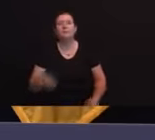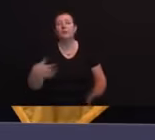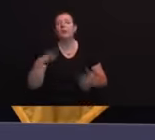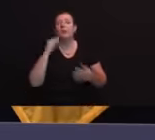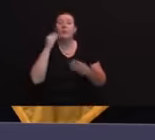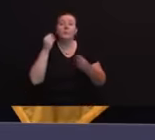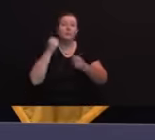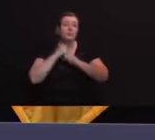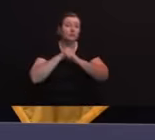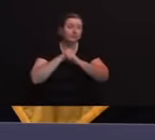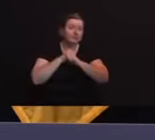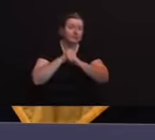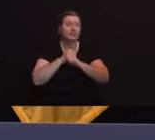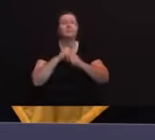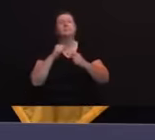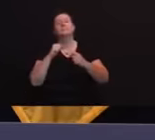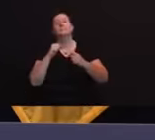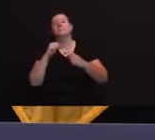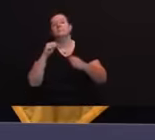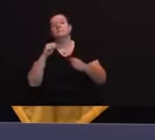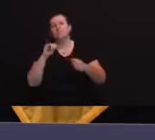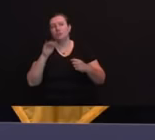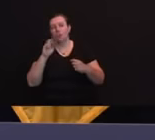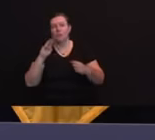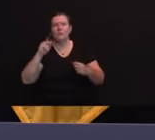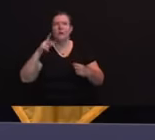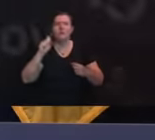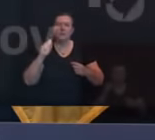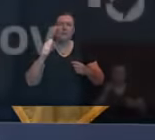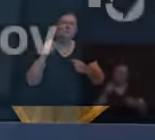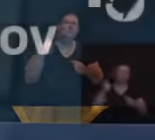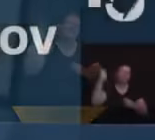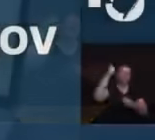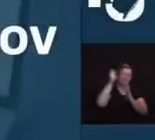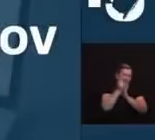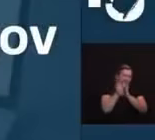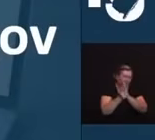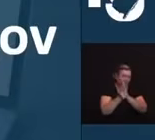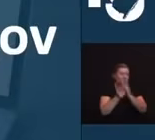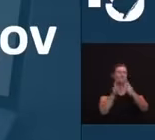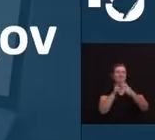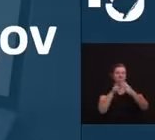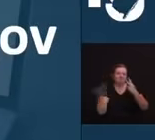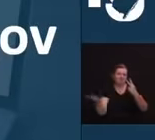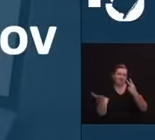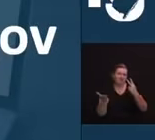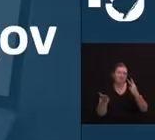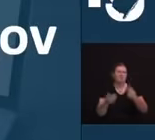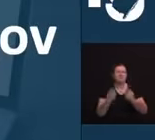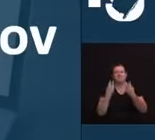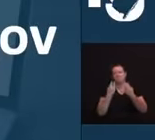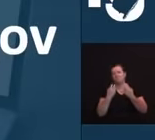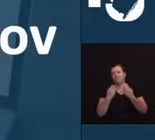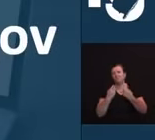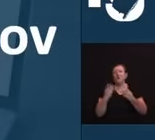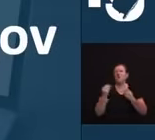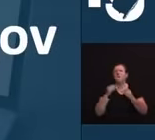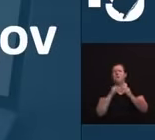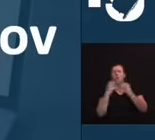Garg, and a cast of thousands. We will get to the overall numbers in a minute, but I wanted to begin on a